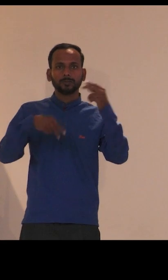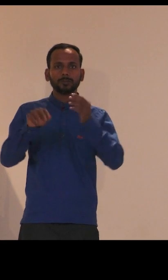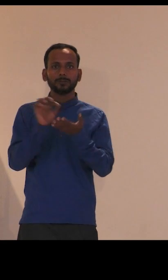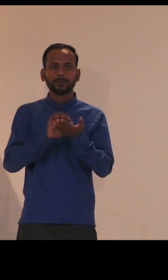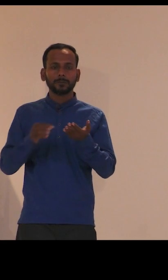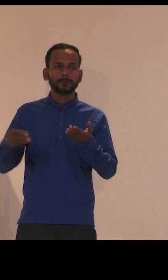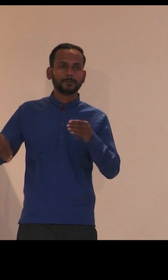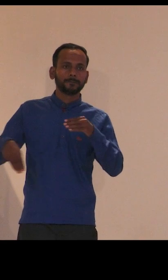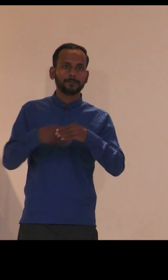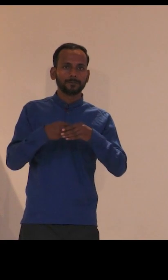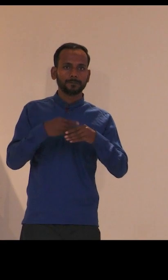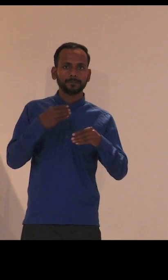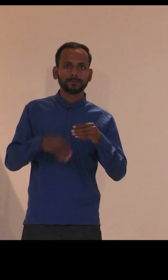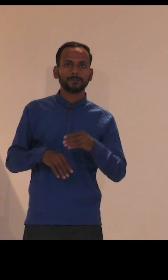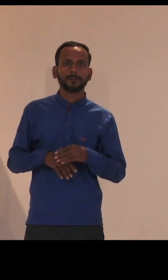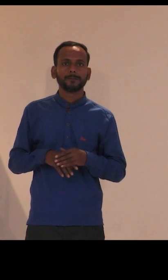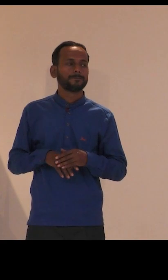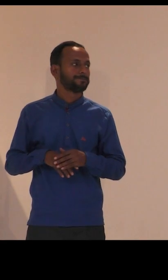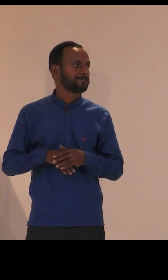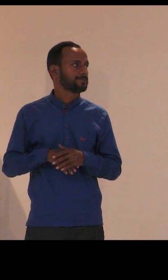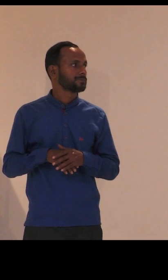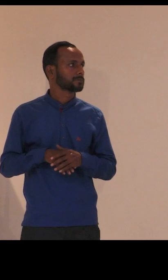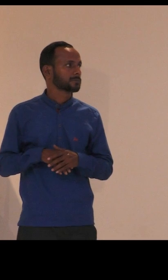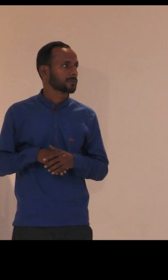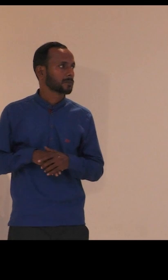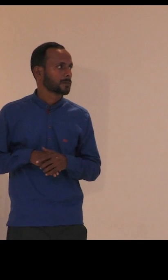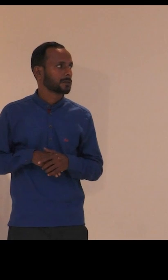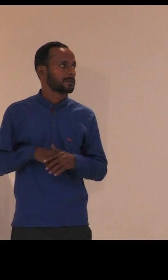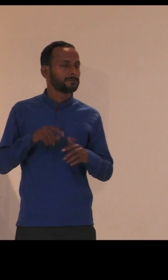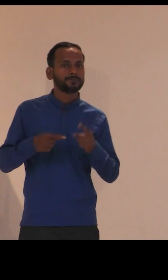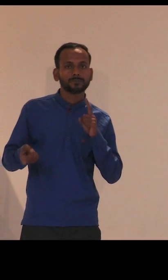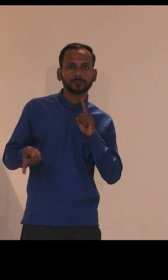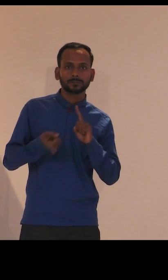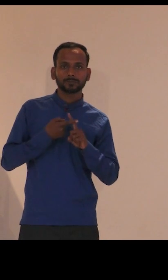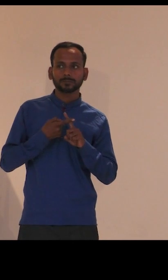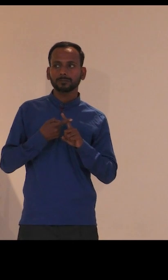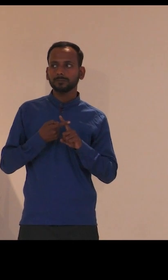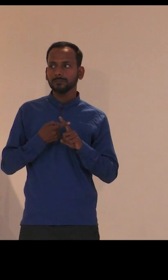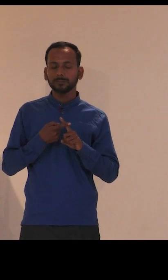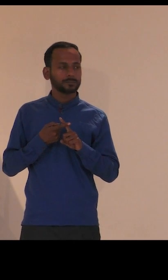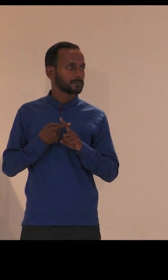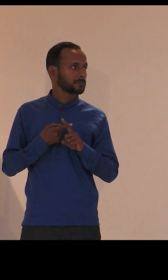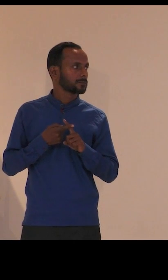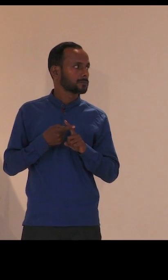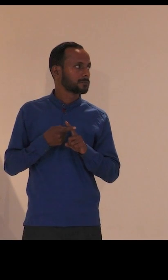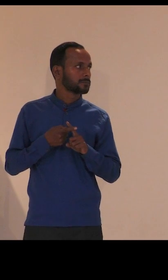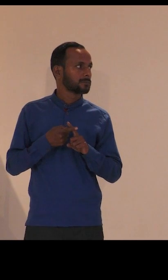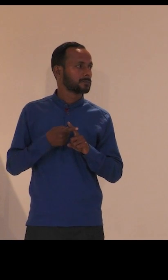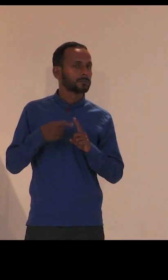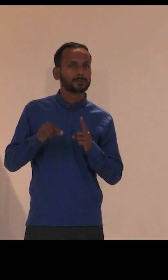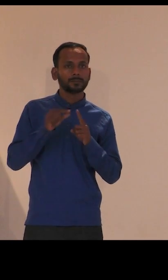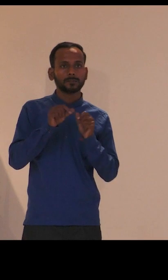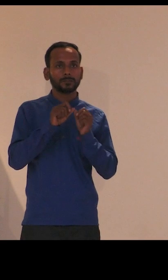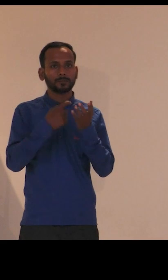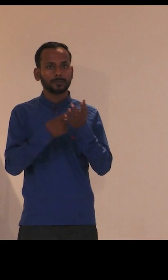Khandesh, which includes some of the regions in Northern Maharashtra. And so that's how PARI came